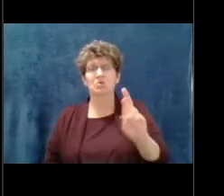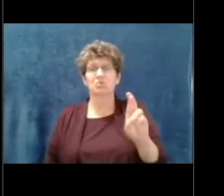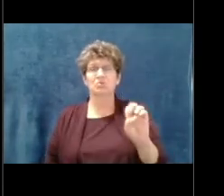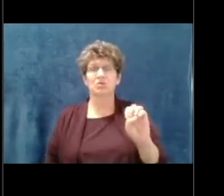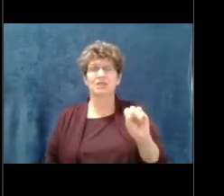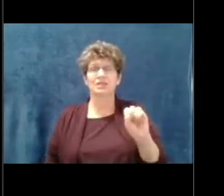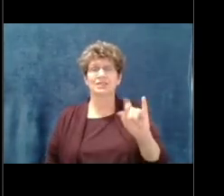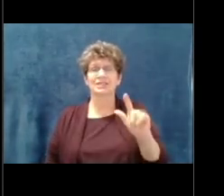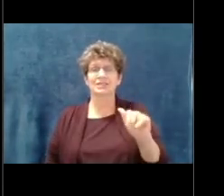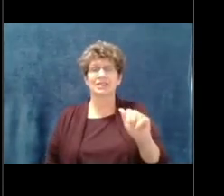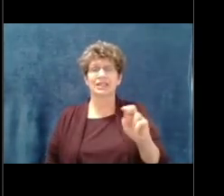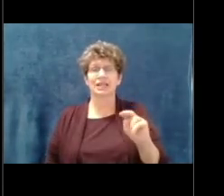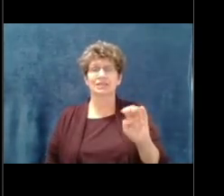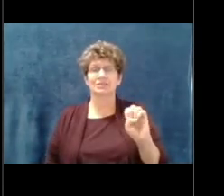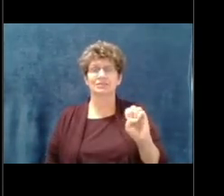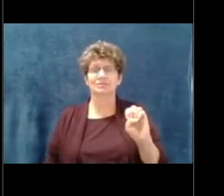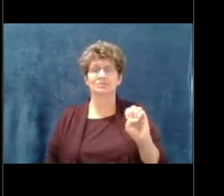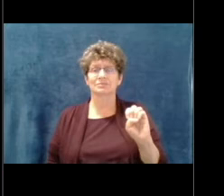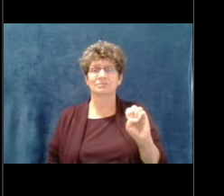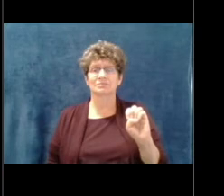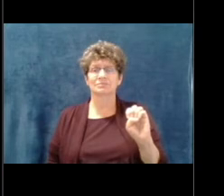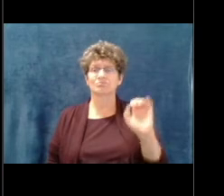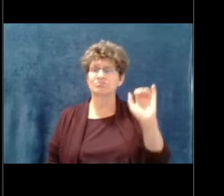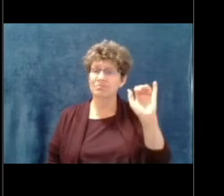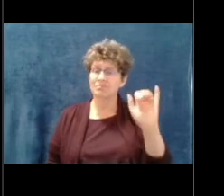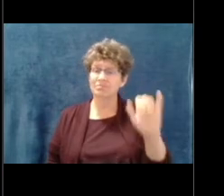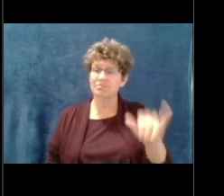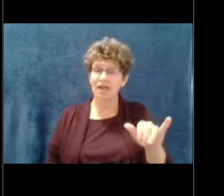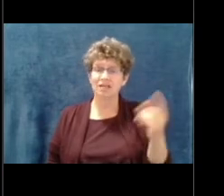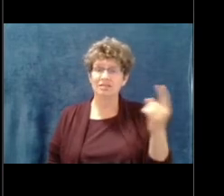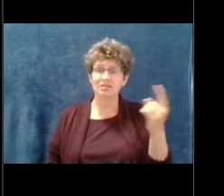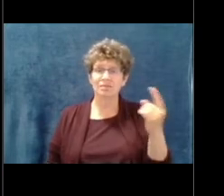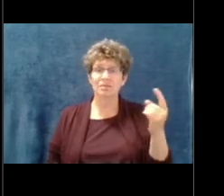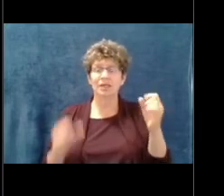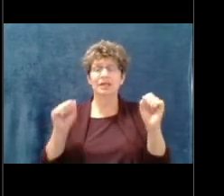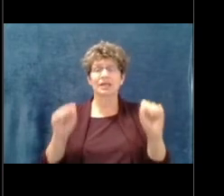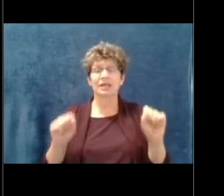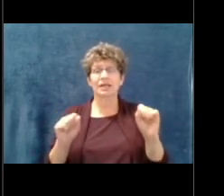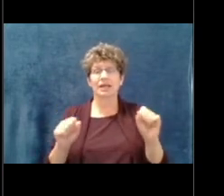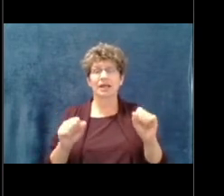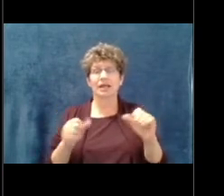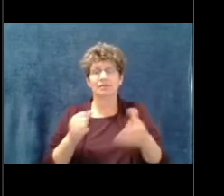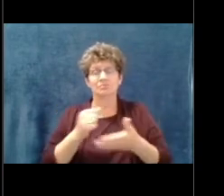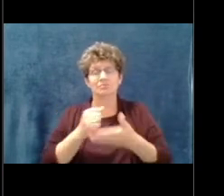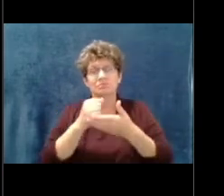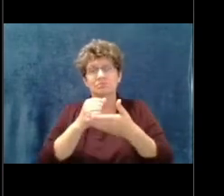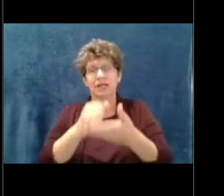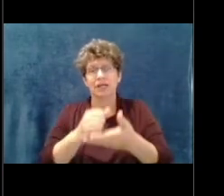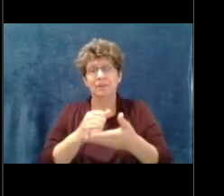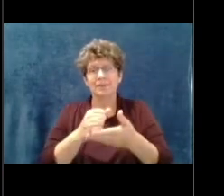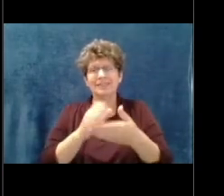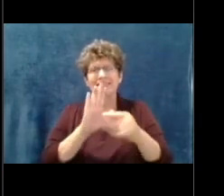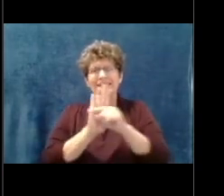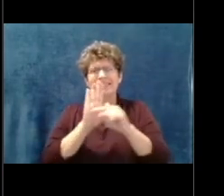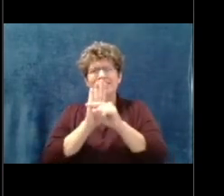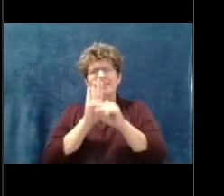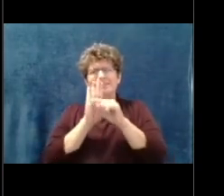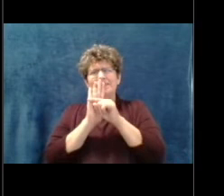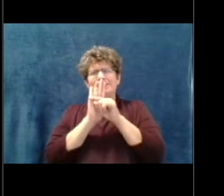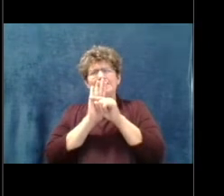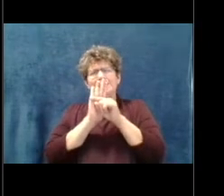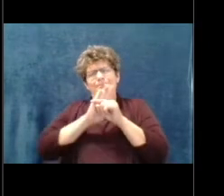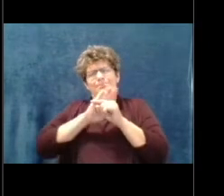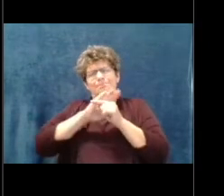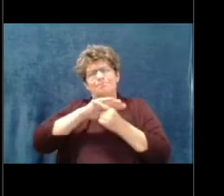can help to regulate some of the negative impacts that we face in life from chronic stress. And my goodness, I think we're under a